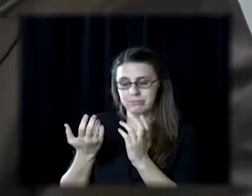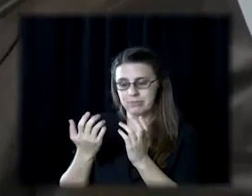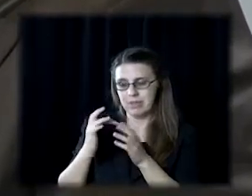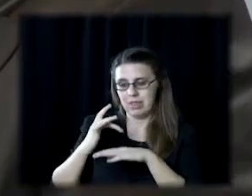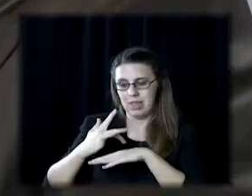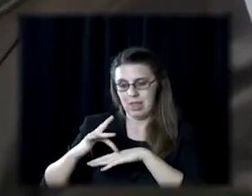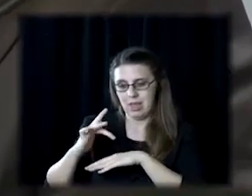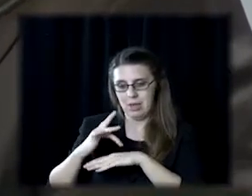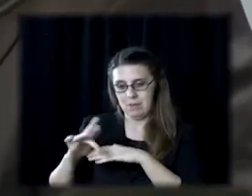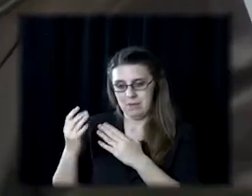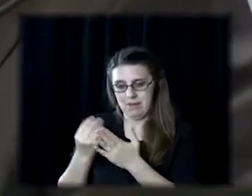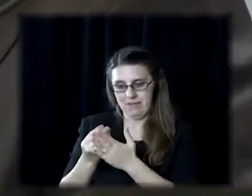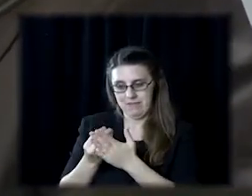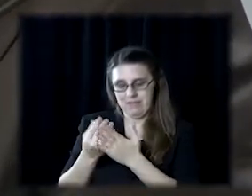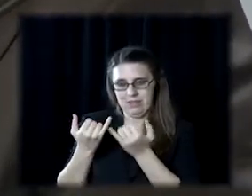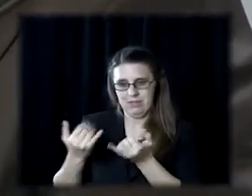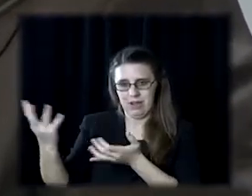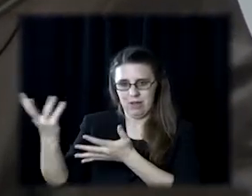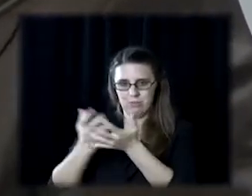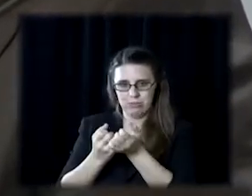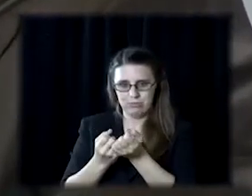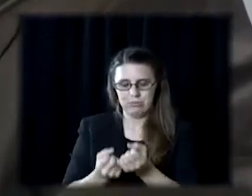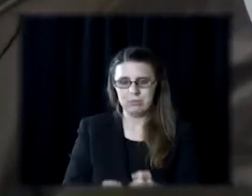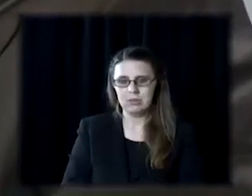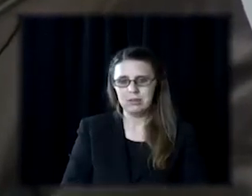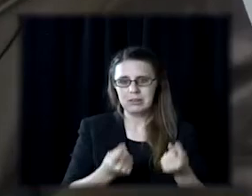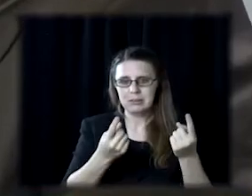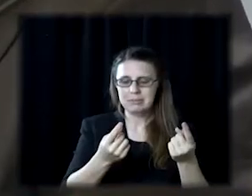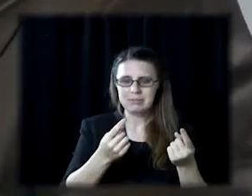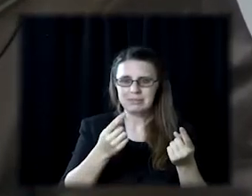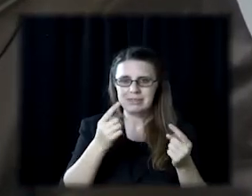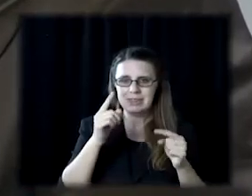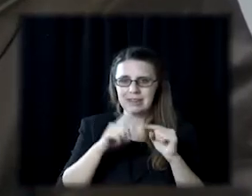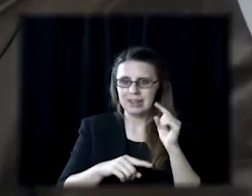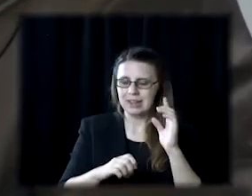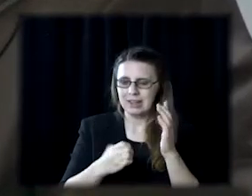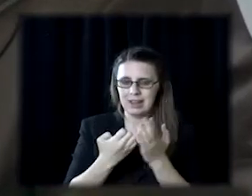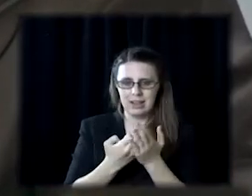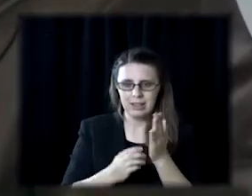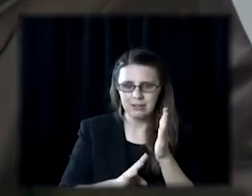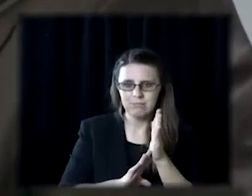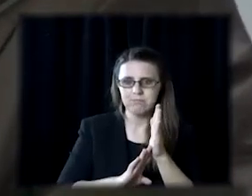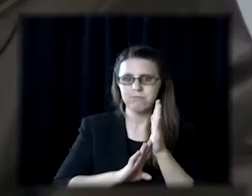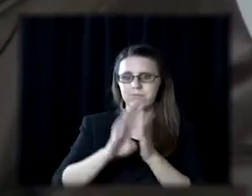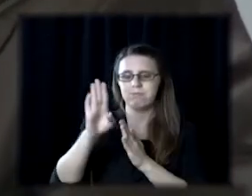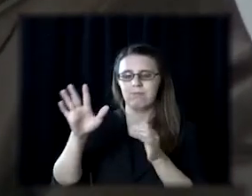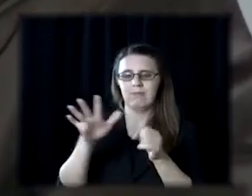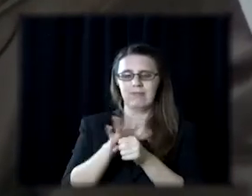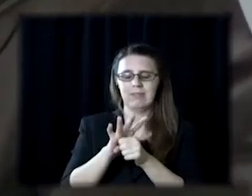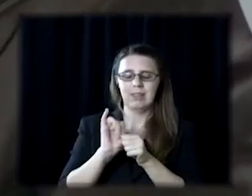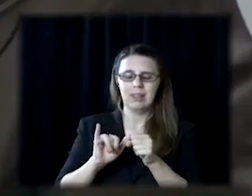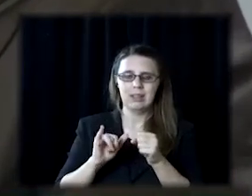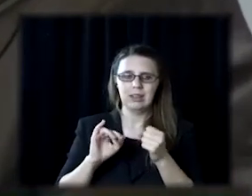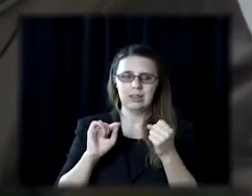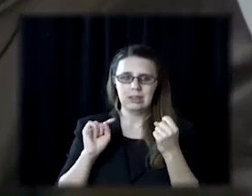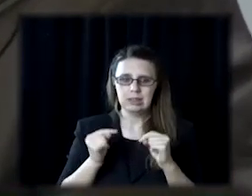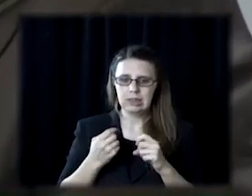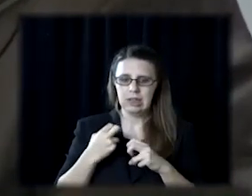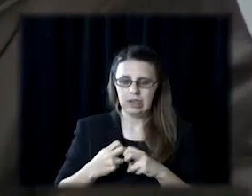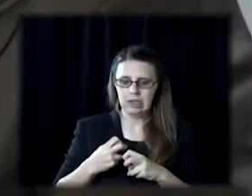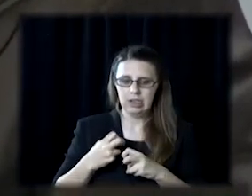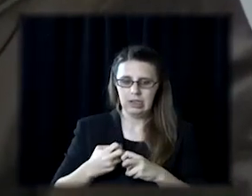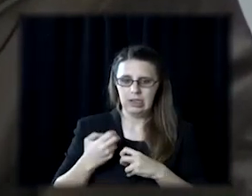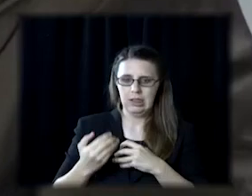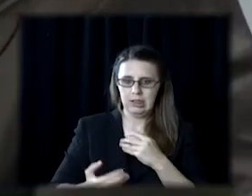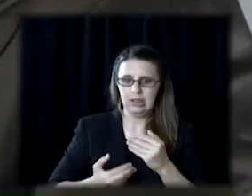funds from current revenues in the budget. That would be definitely too painful and too difficult to